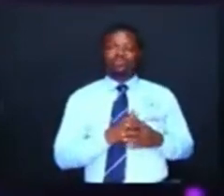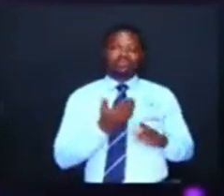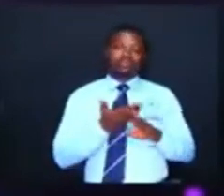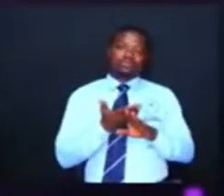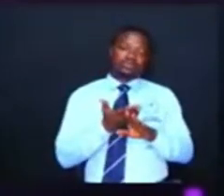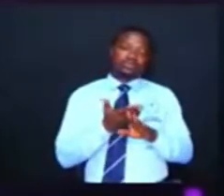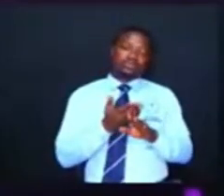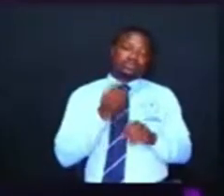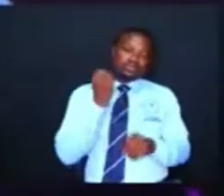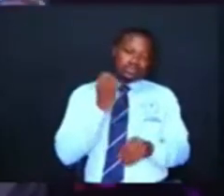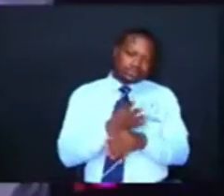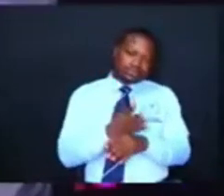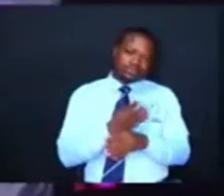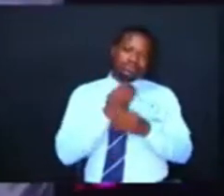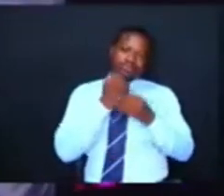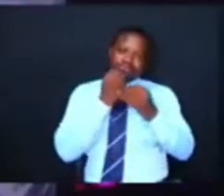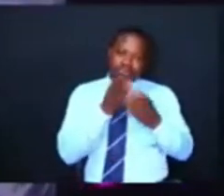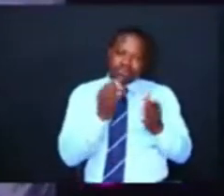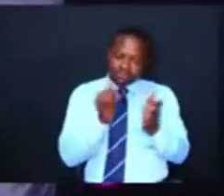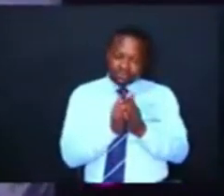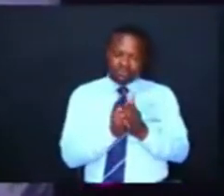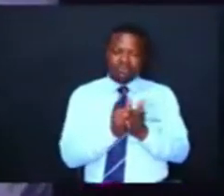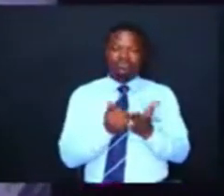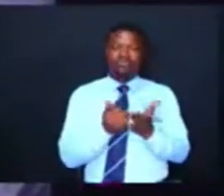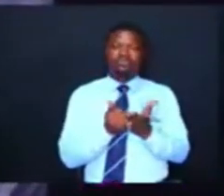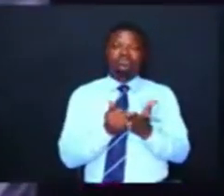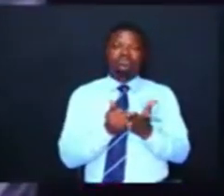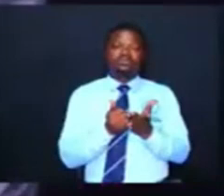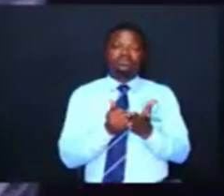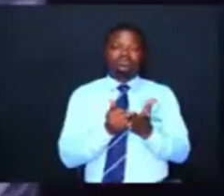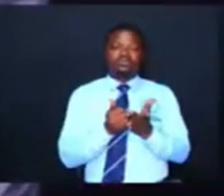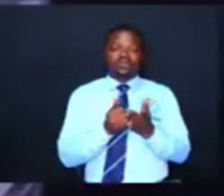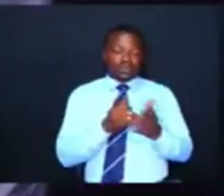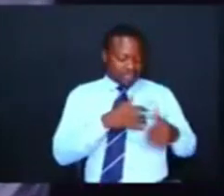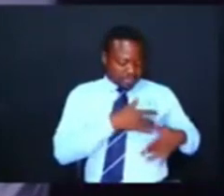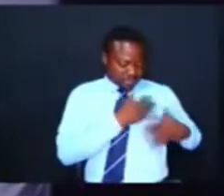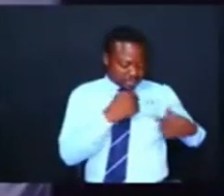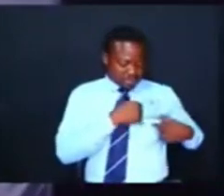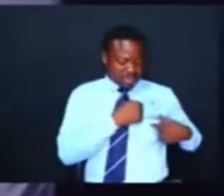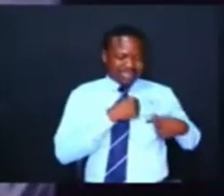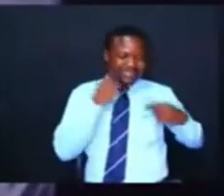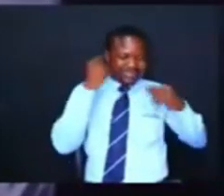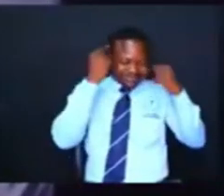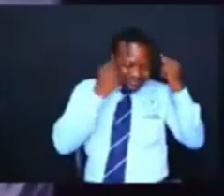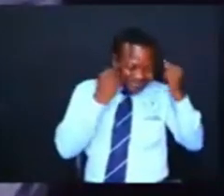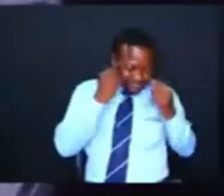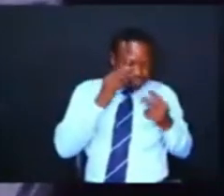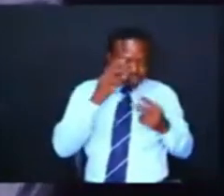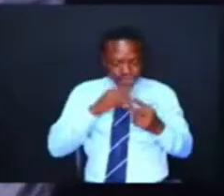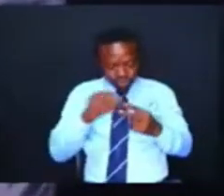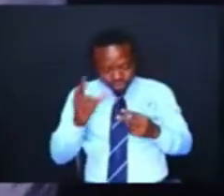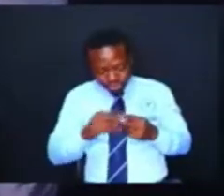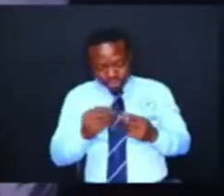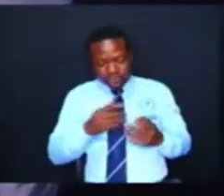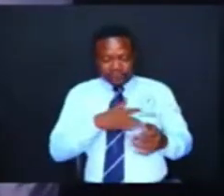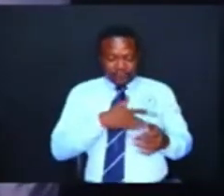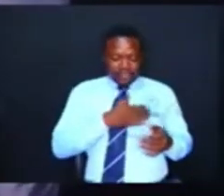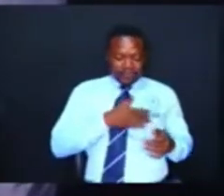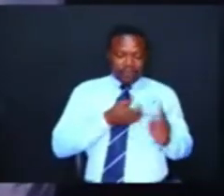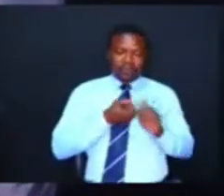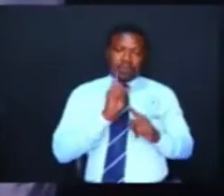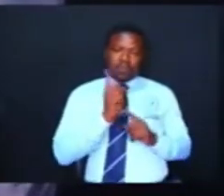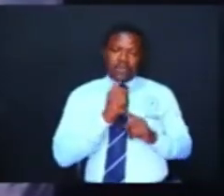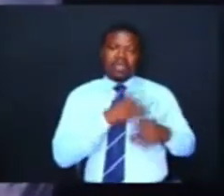that that is the part where thinking, feeling, and choosing comes from. So